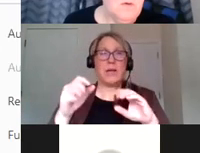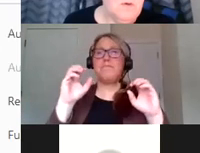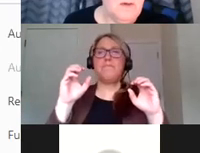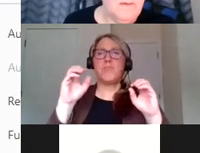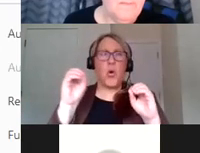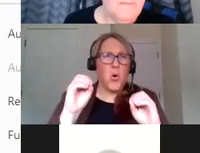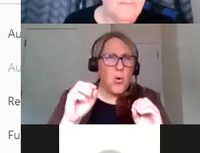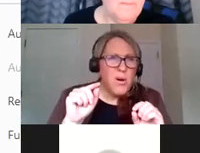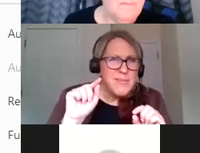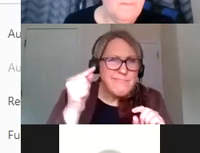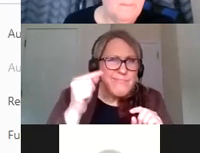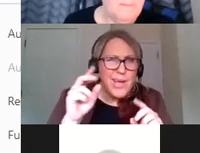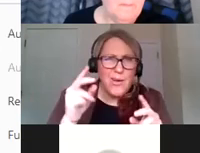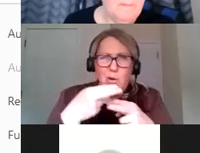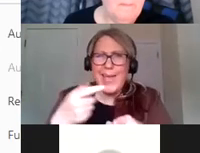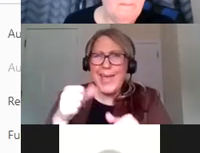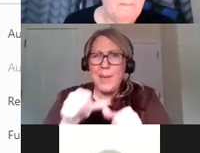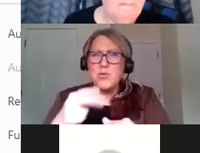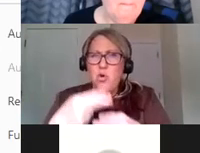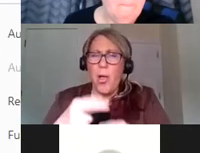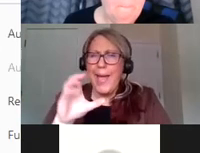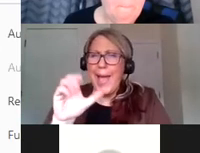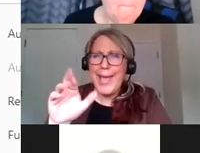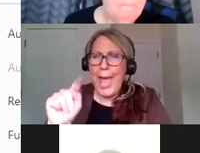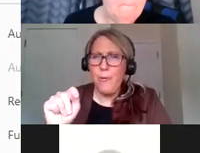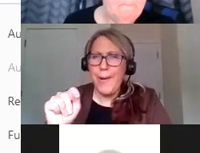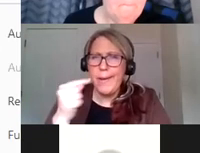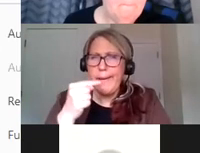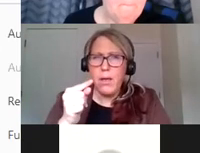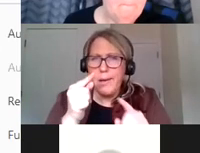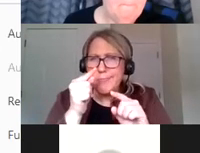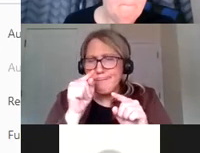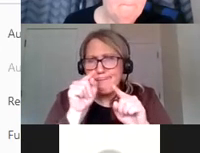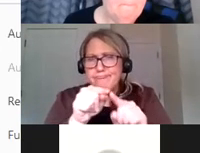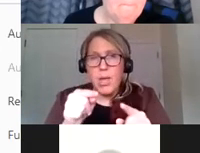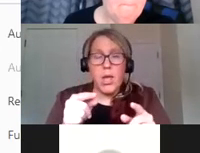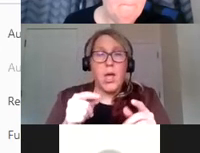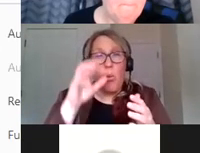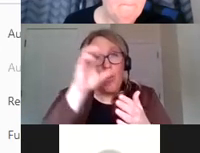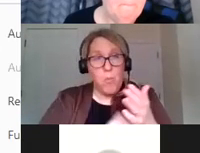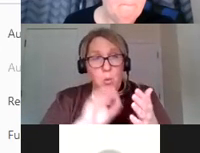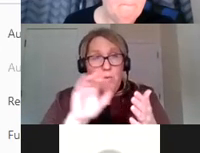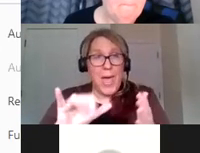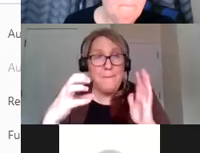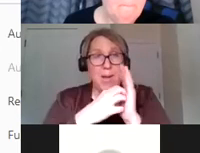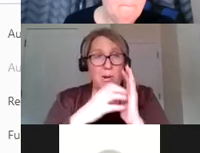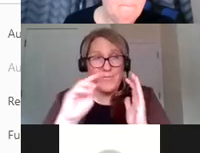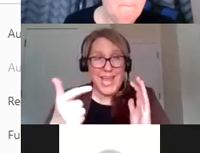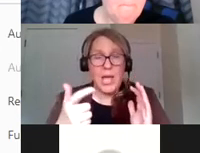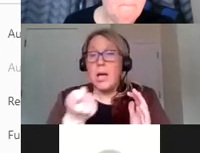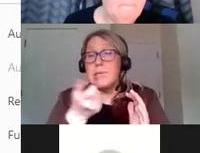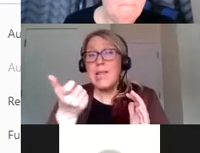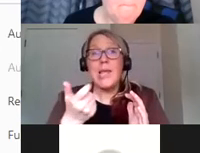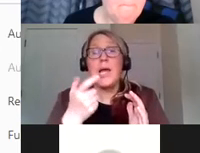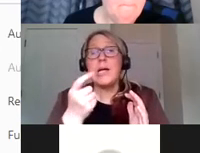caret. Yeah. Now we can remove that paragraph tag, because delete, like if you